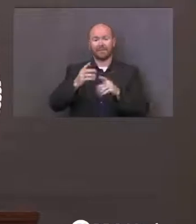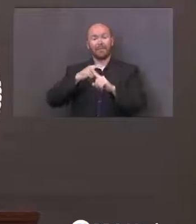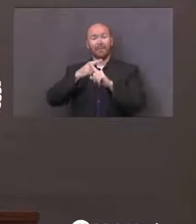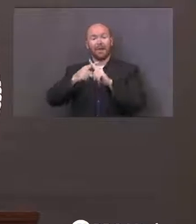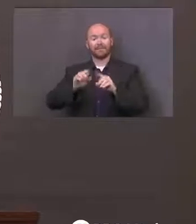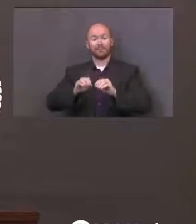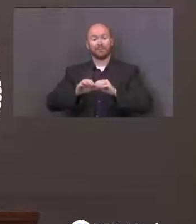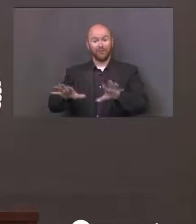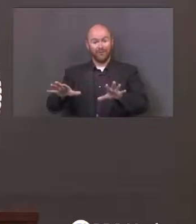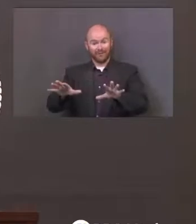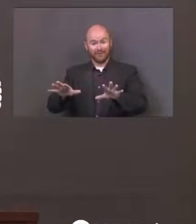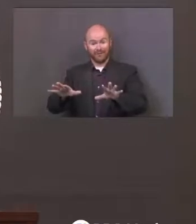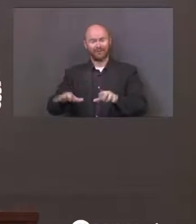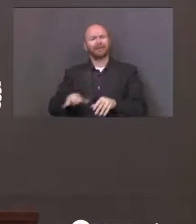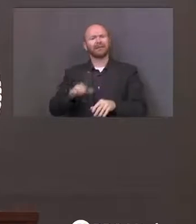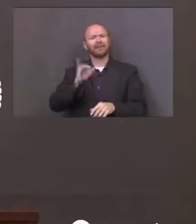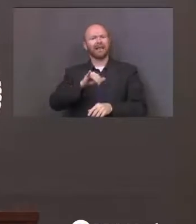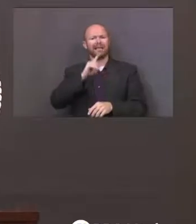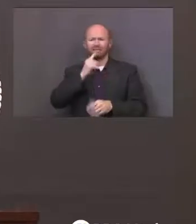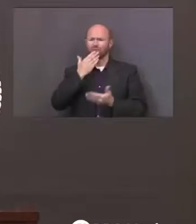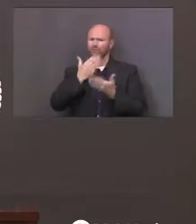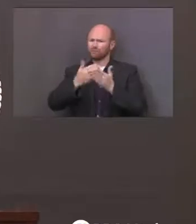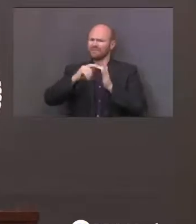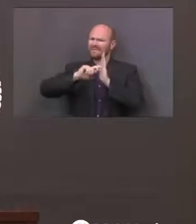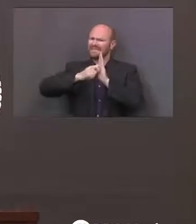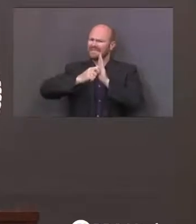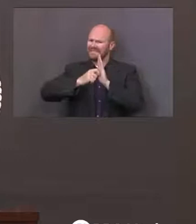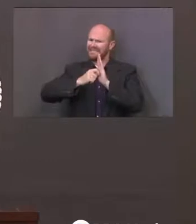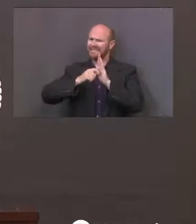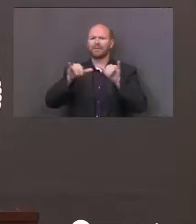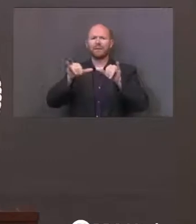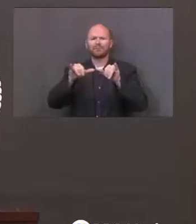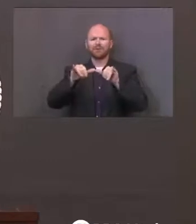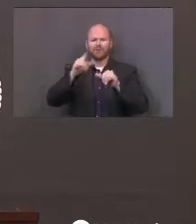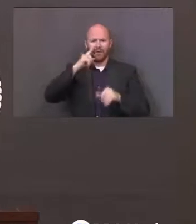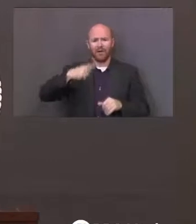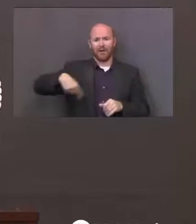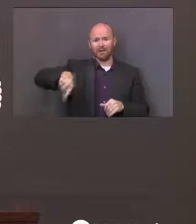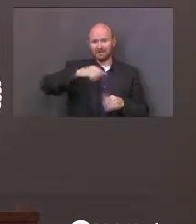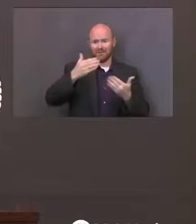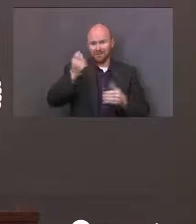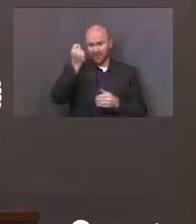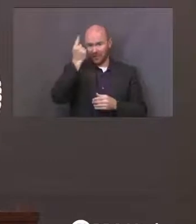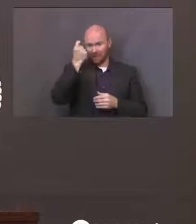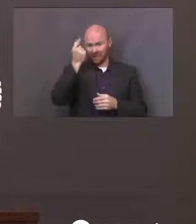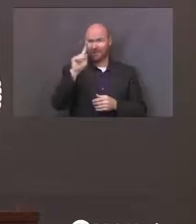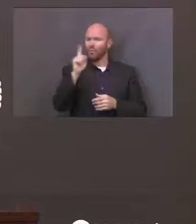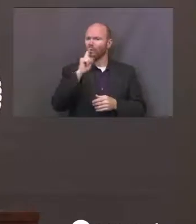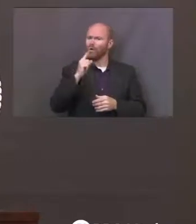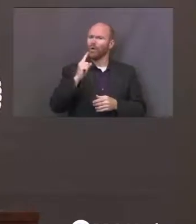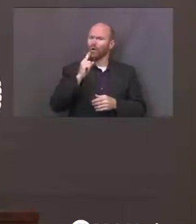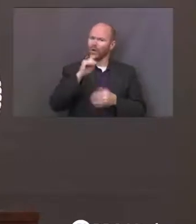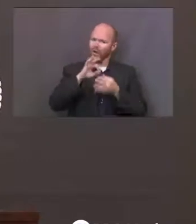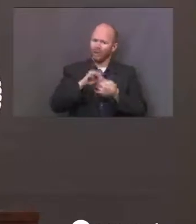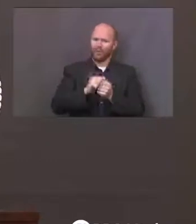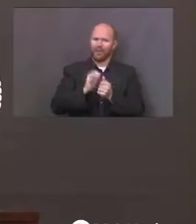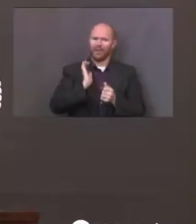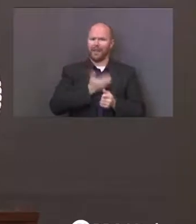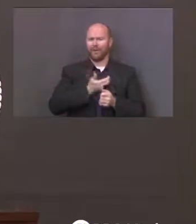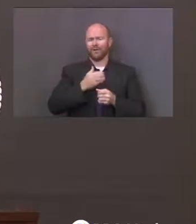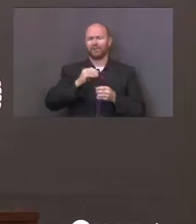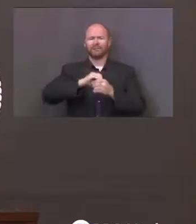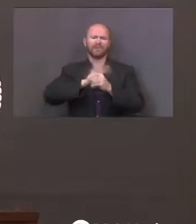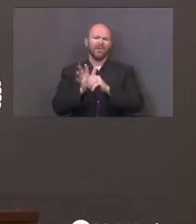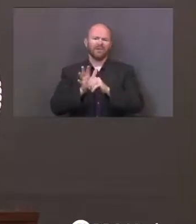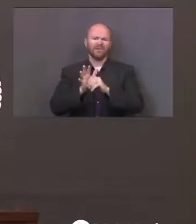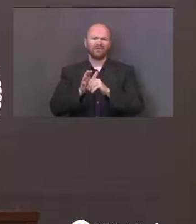spread, it does continue to be a key metric that public health uses to understand where we are in the course of this pandemic,